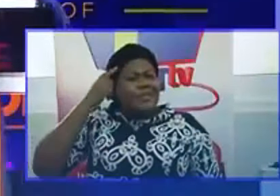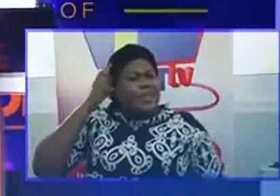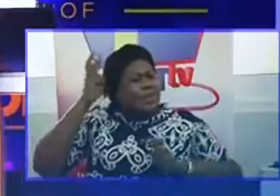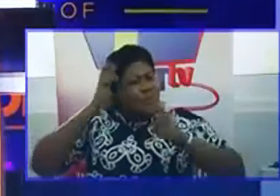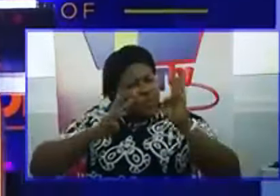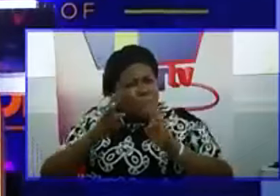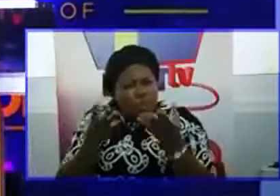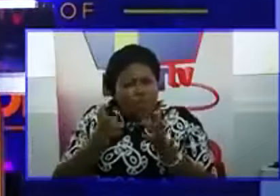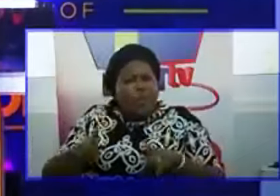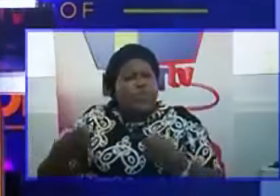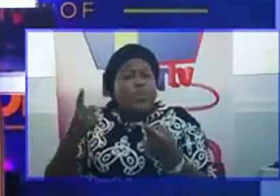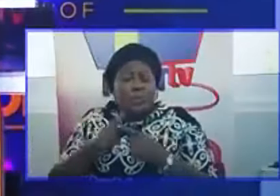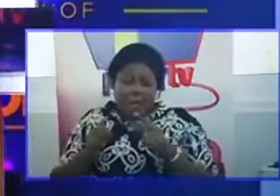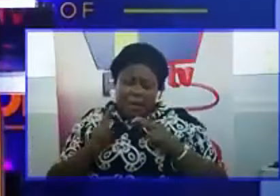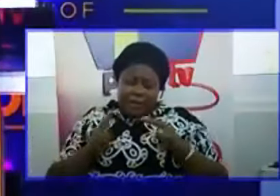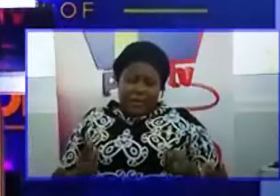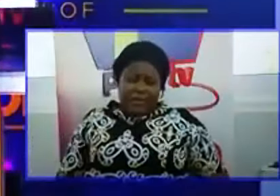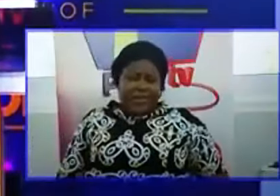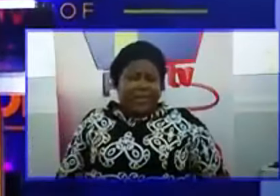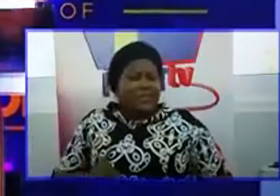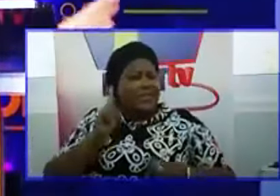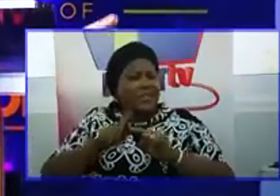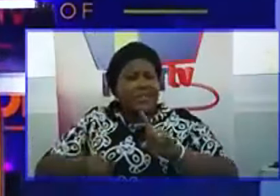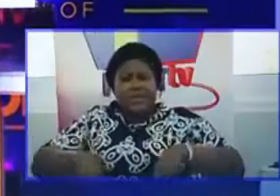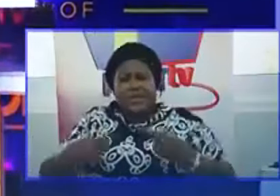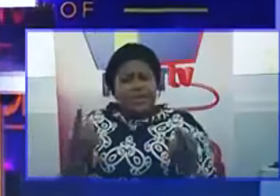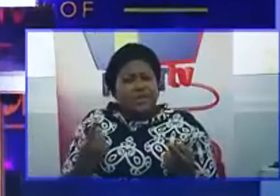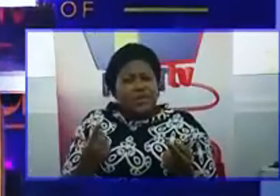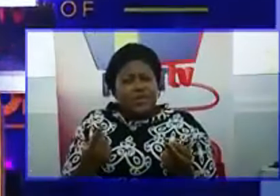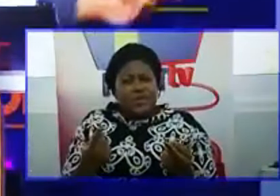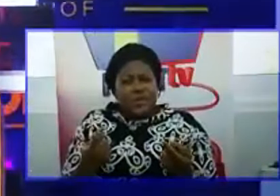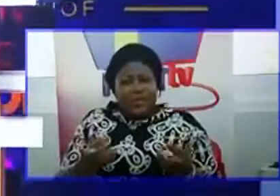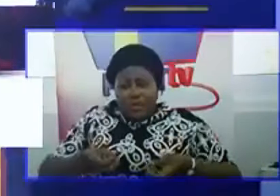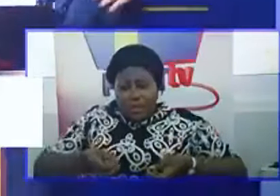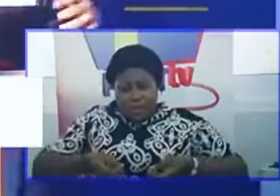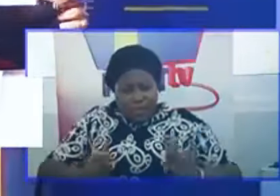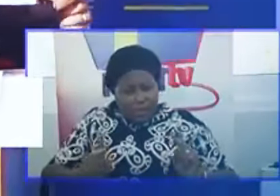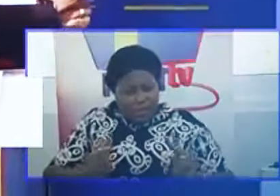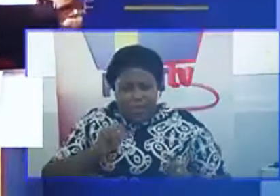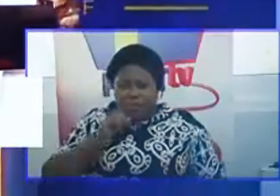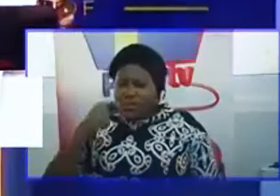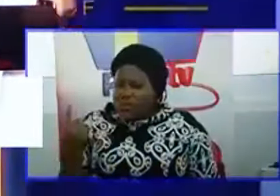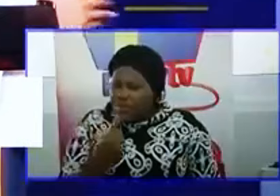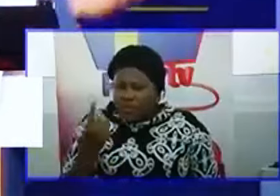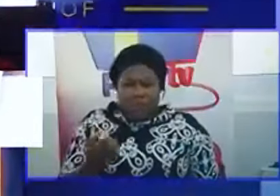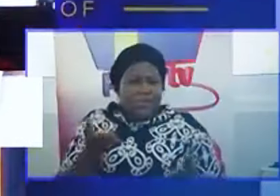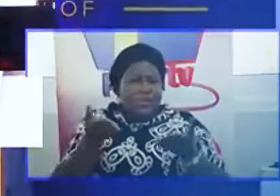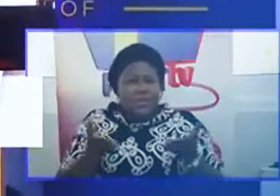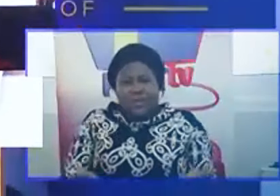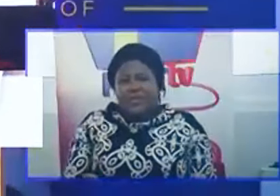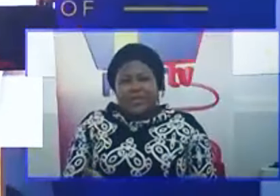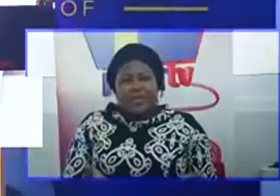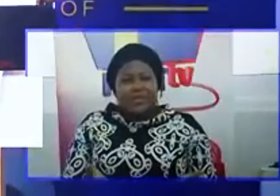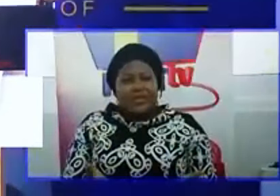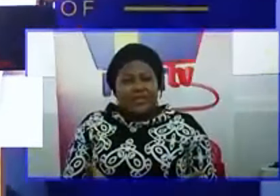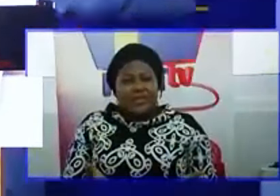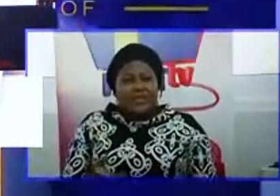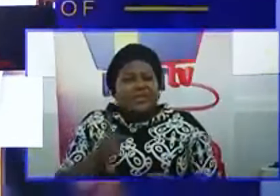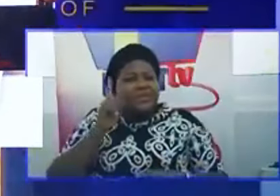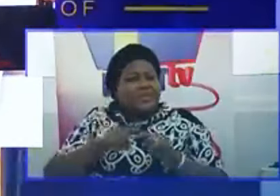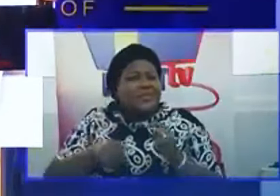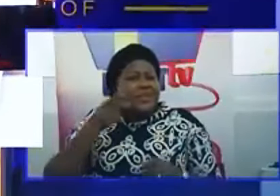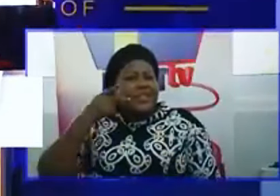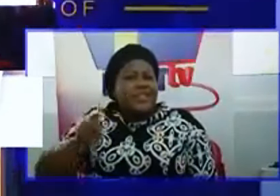will not give me the opportunity. Opportunity is not always available. These are great preachers. I can see